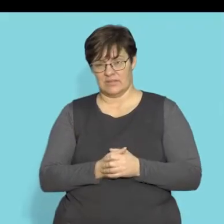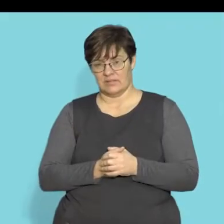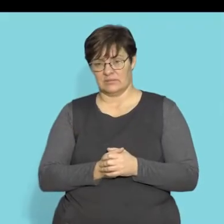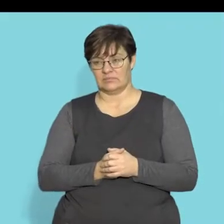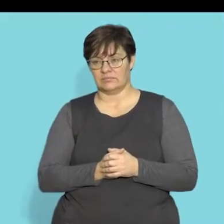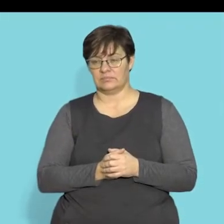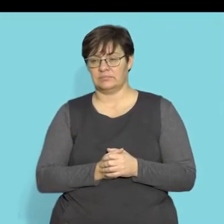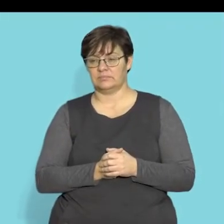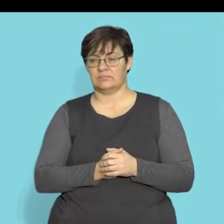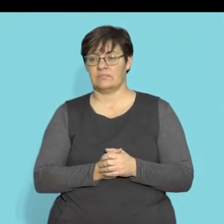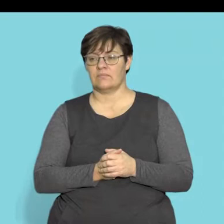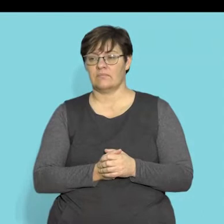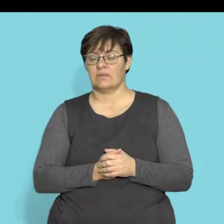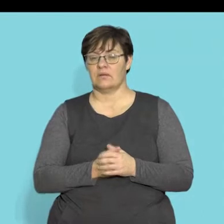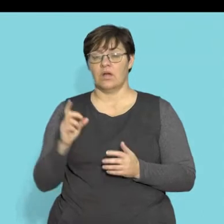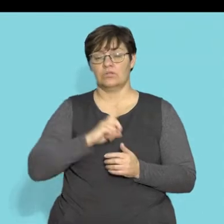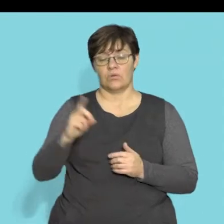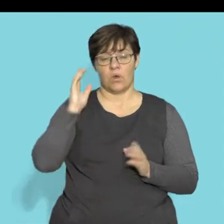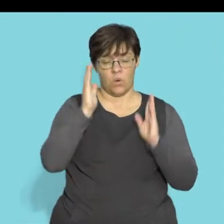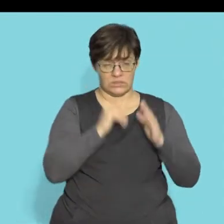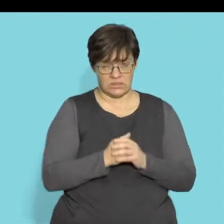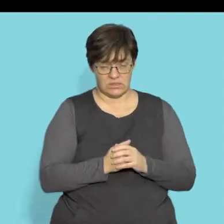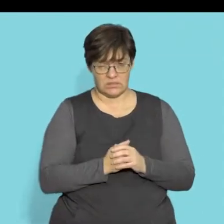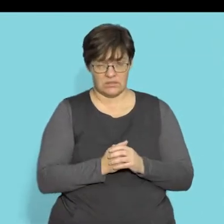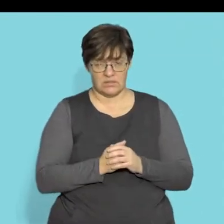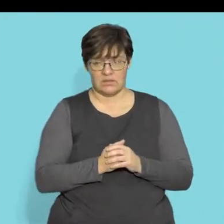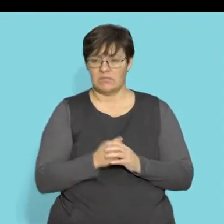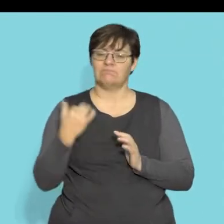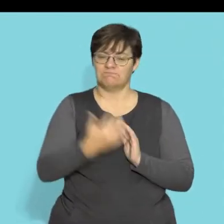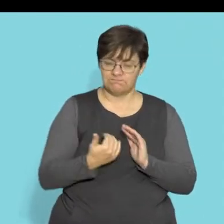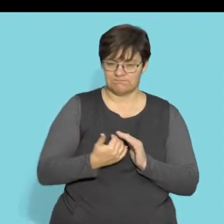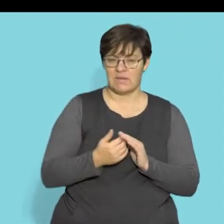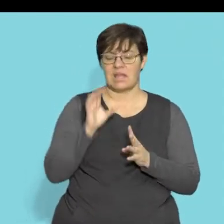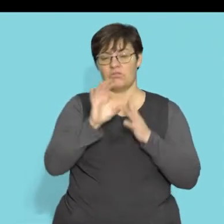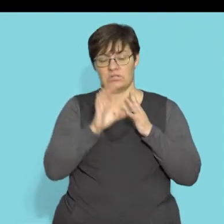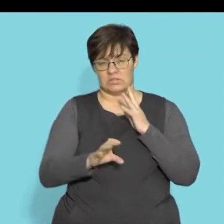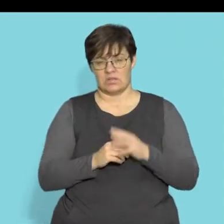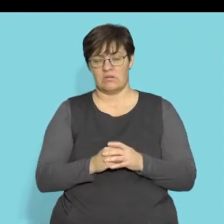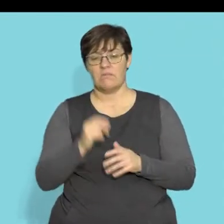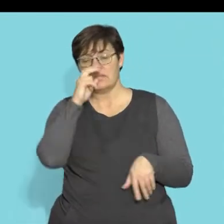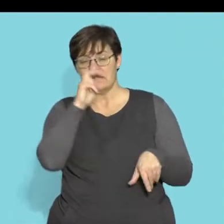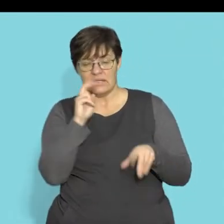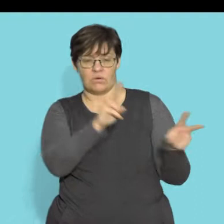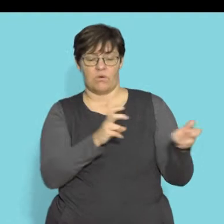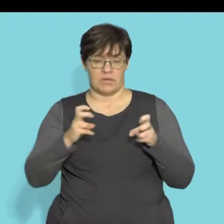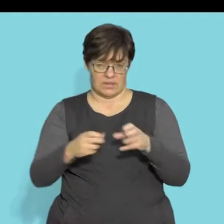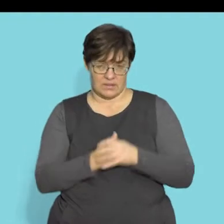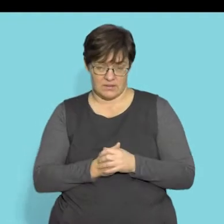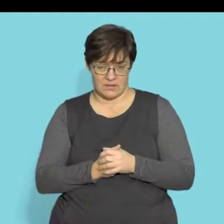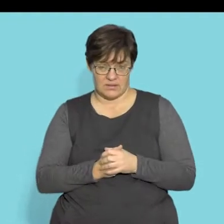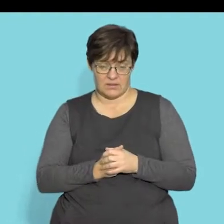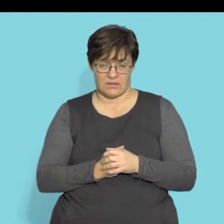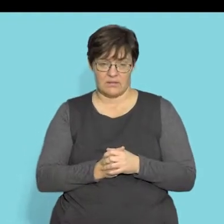the rationale for doing that. So the donor horse that has the desired characteristic that needs to be copied, and